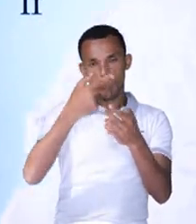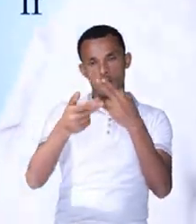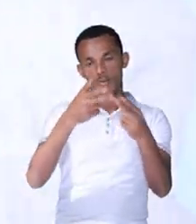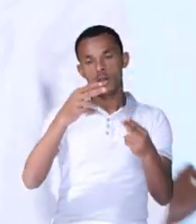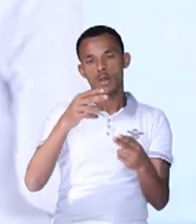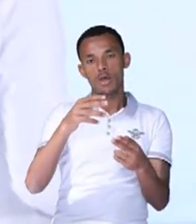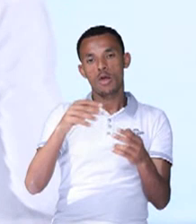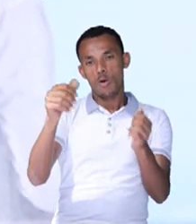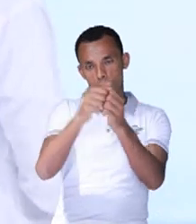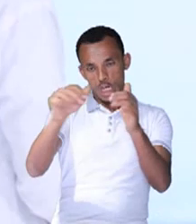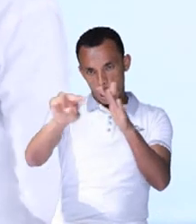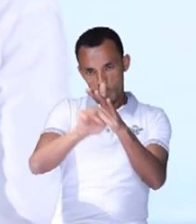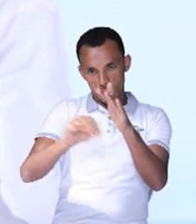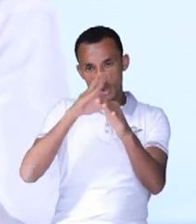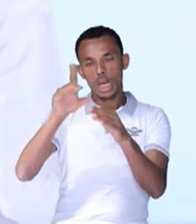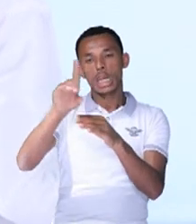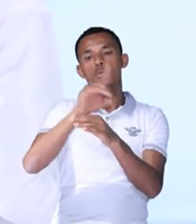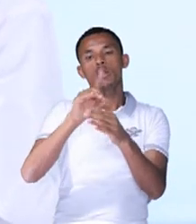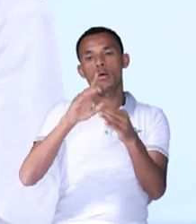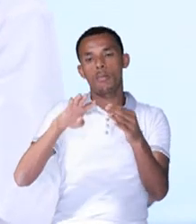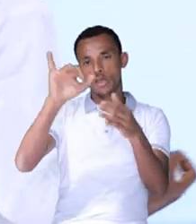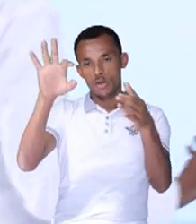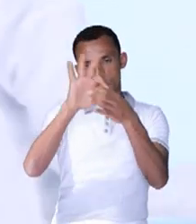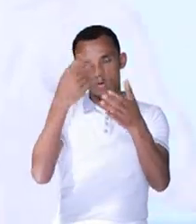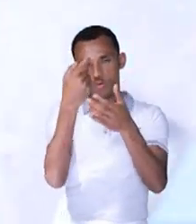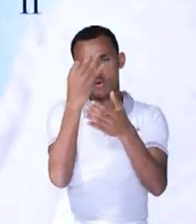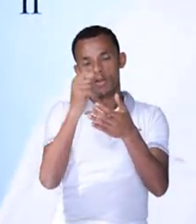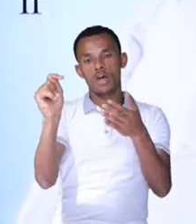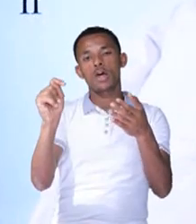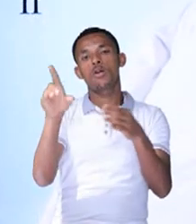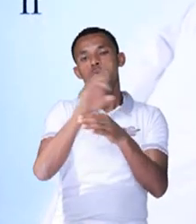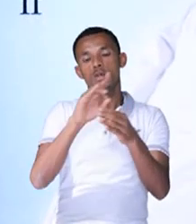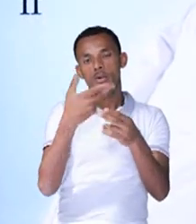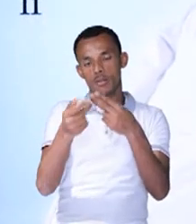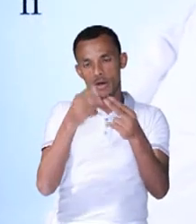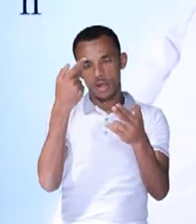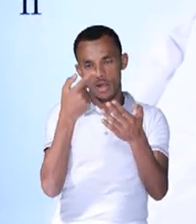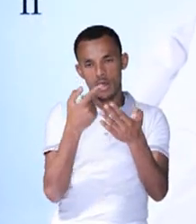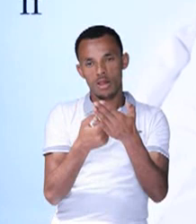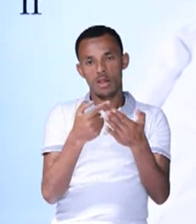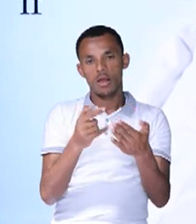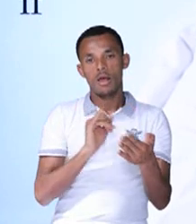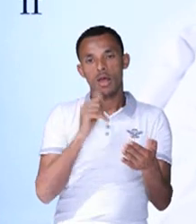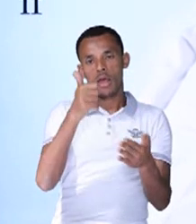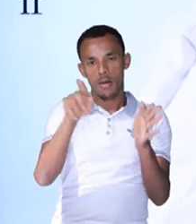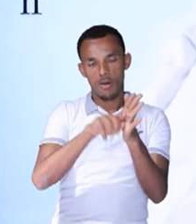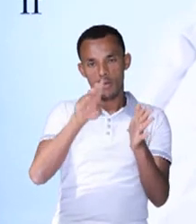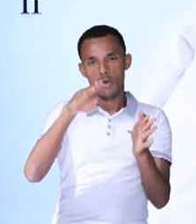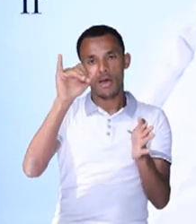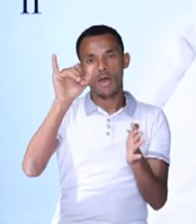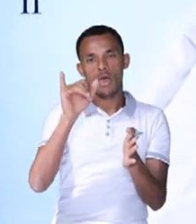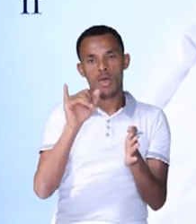both numerator and denominator by the conjugate of the denominator. So when I multiply it, I will have a minus